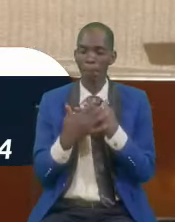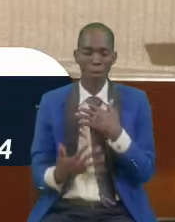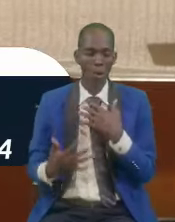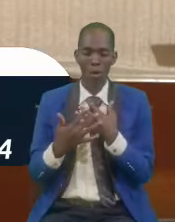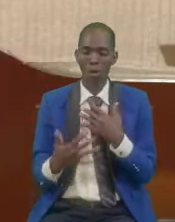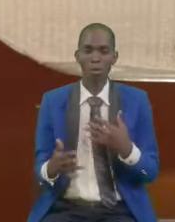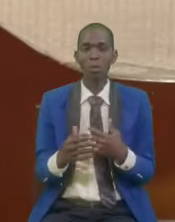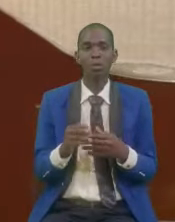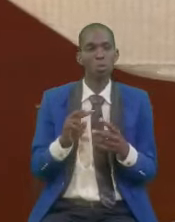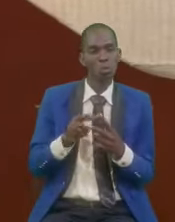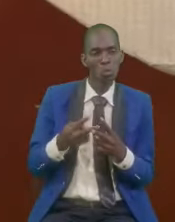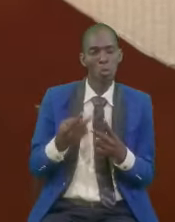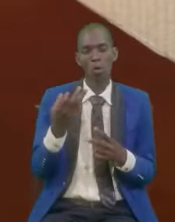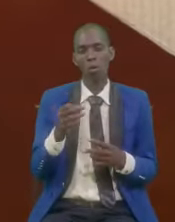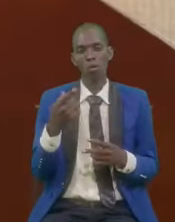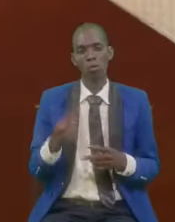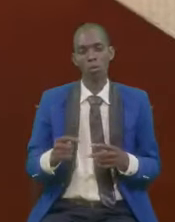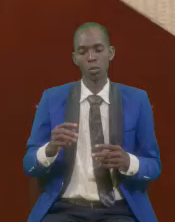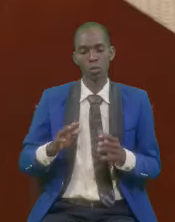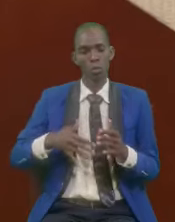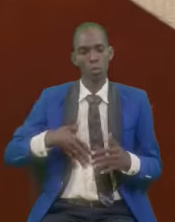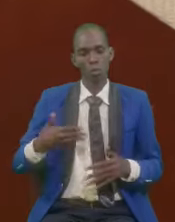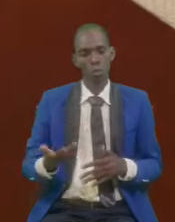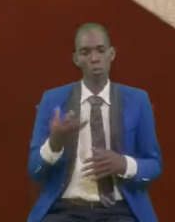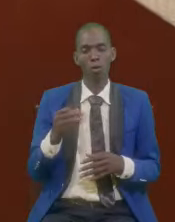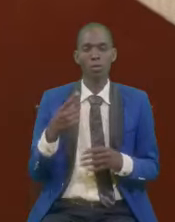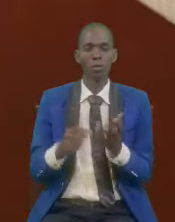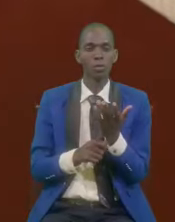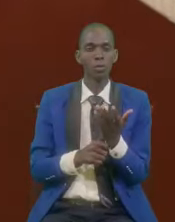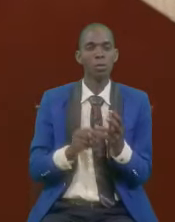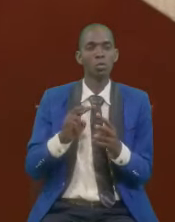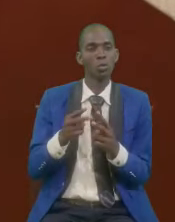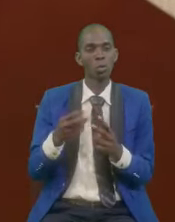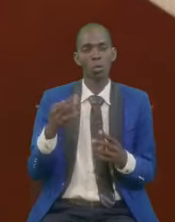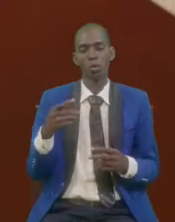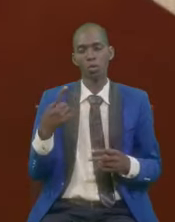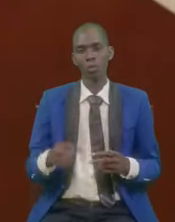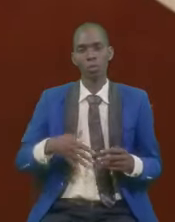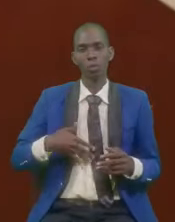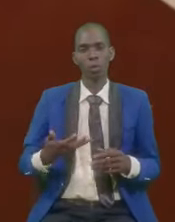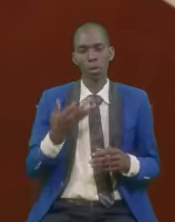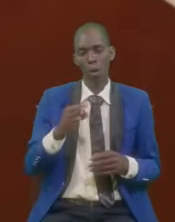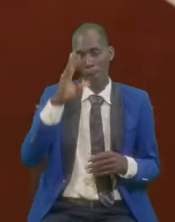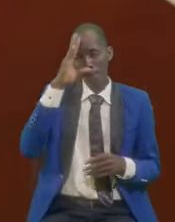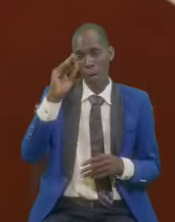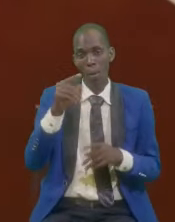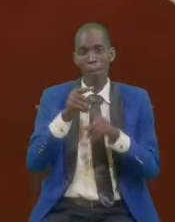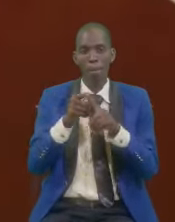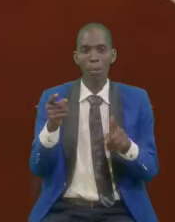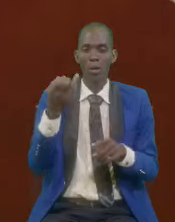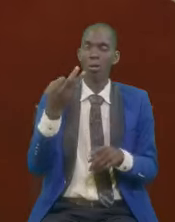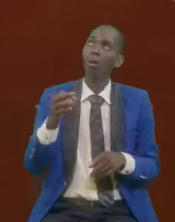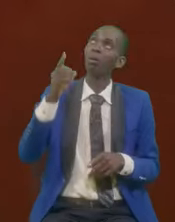of the will of the flesh, but not of the will of man,